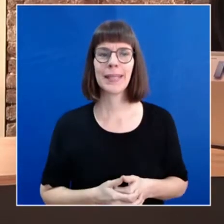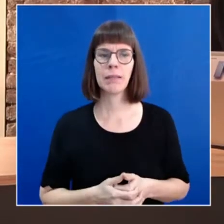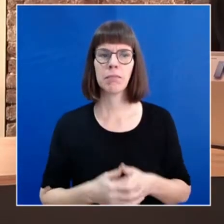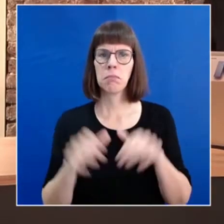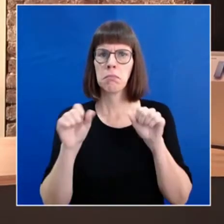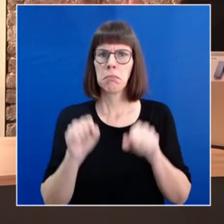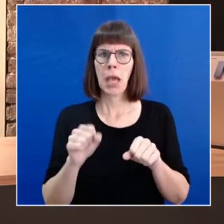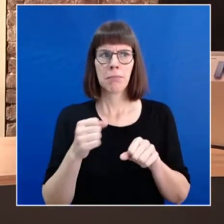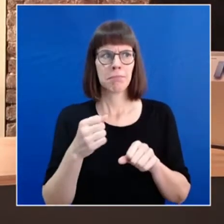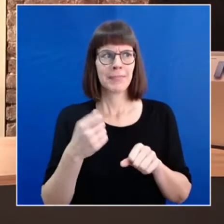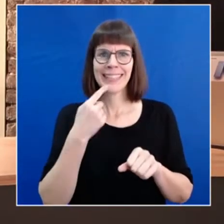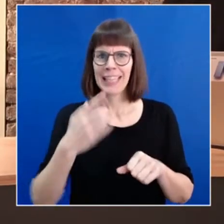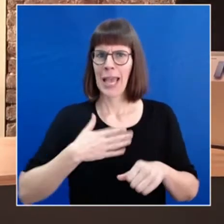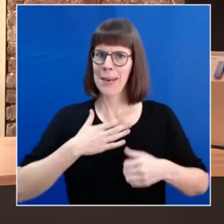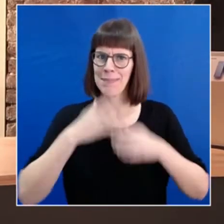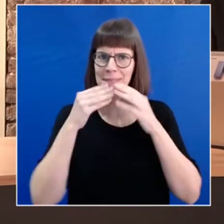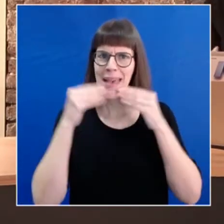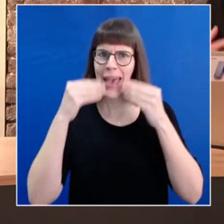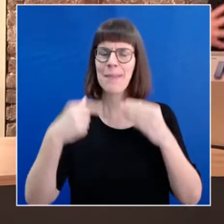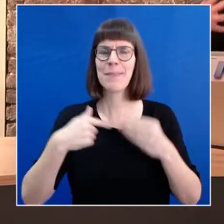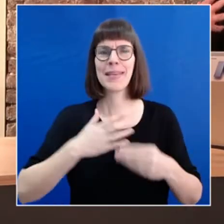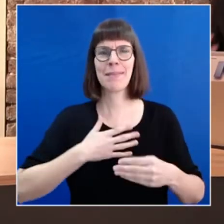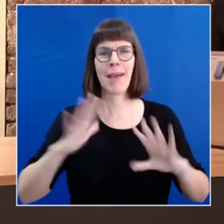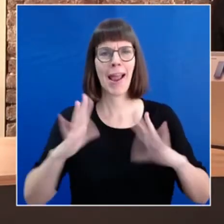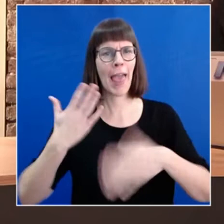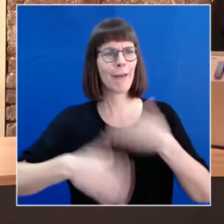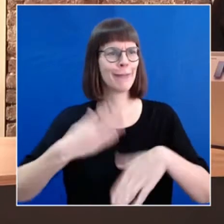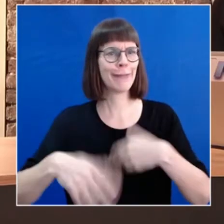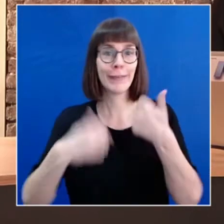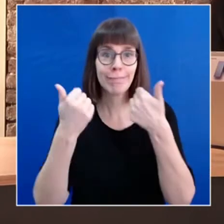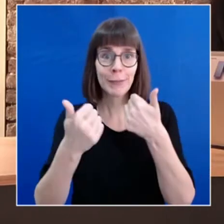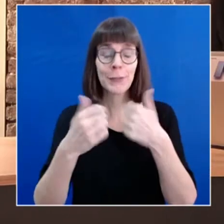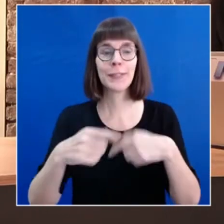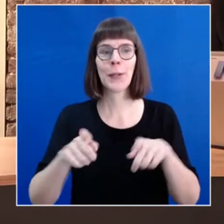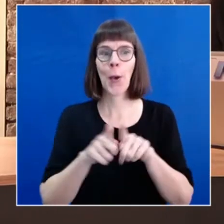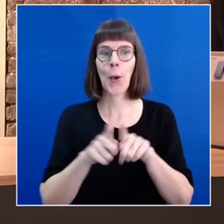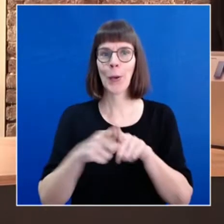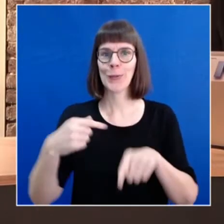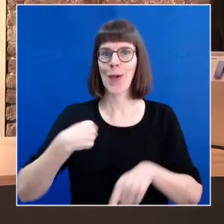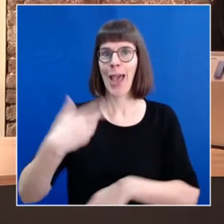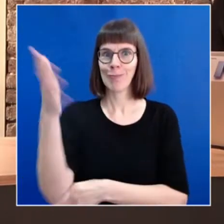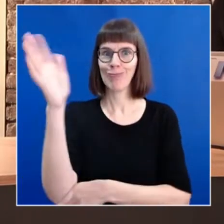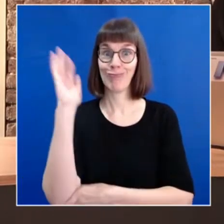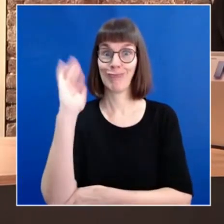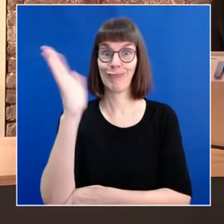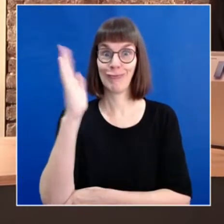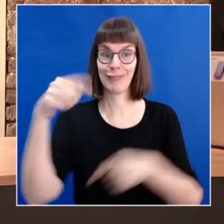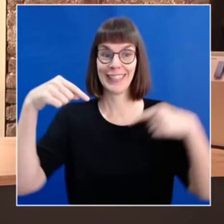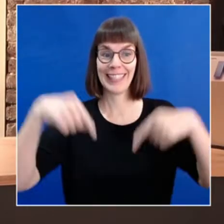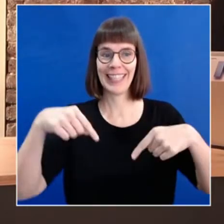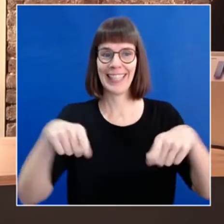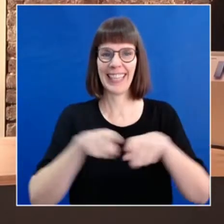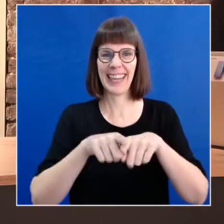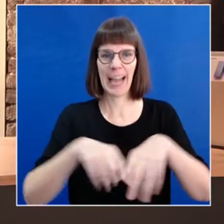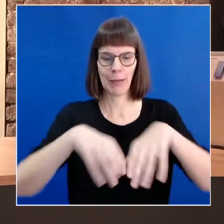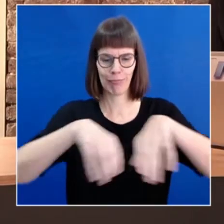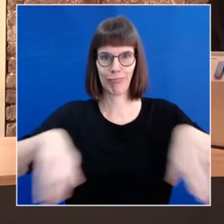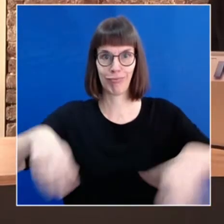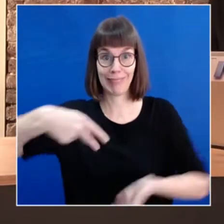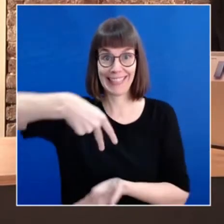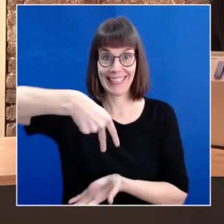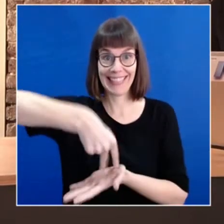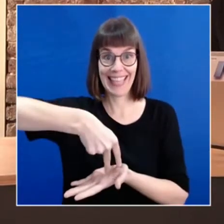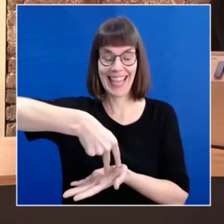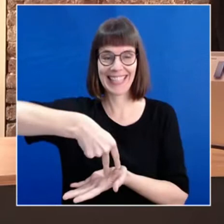So, and I'm very happy to present here at the real stage, not behind the desk, because since the last Real World